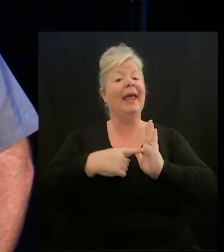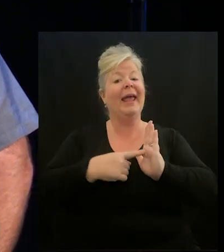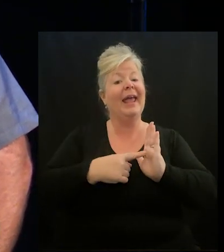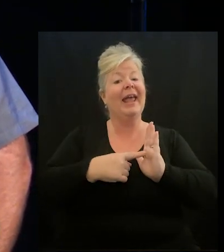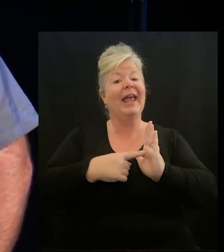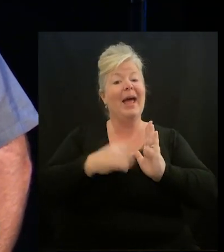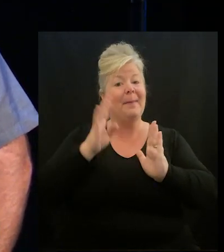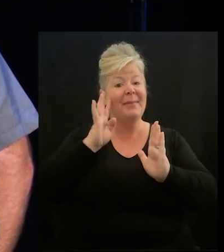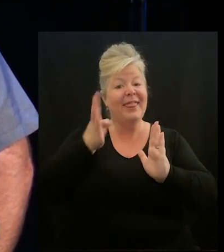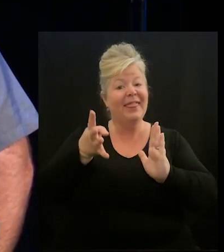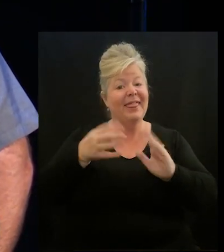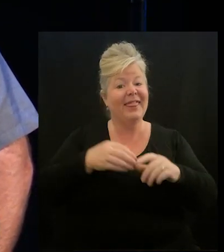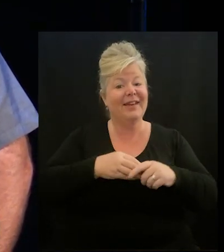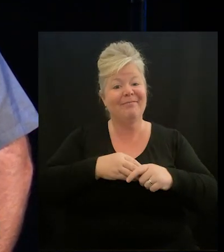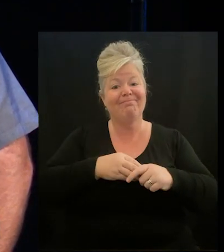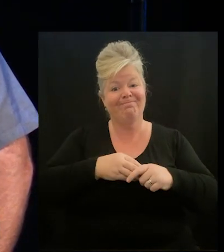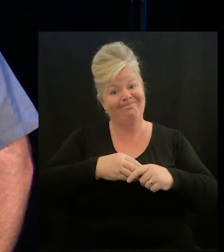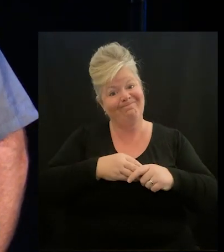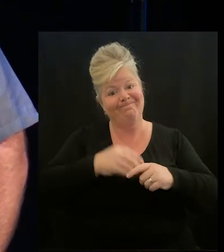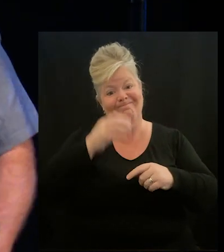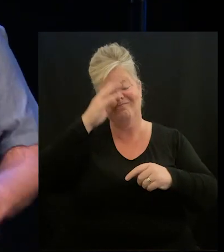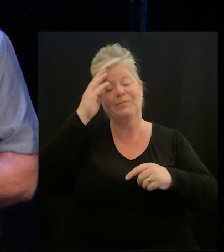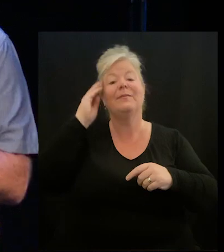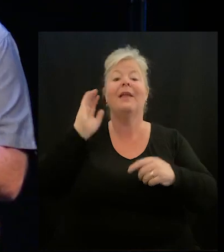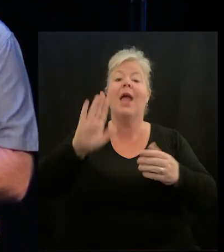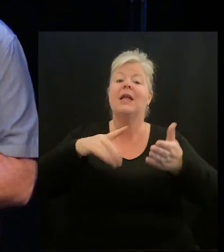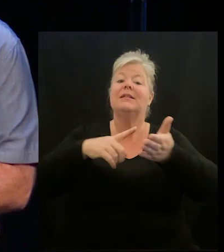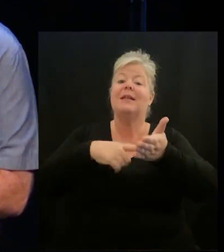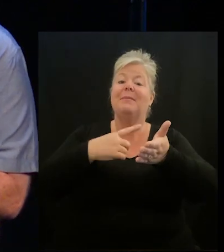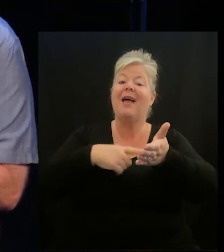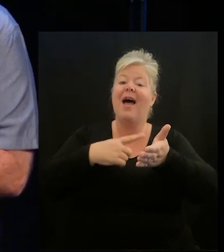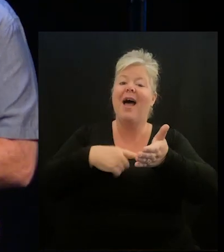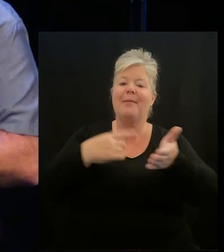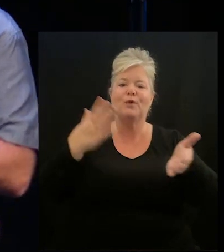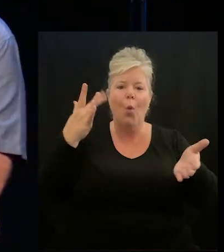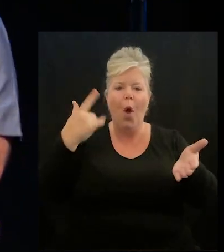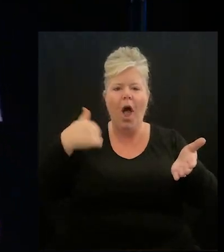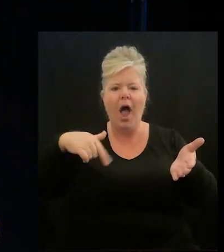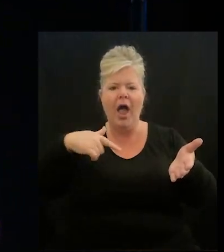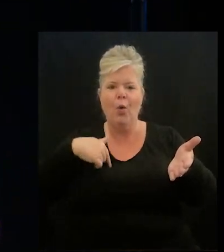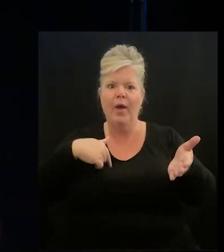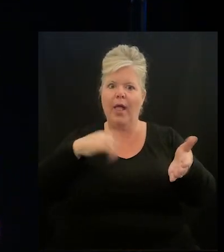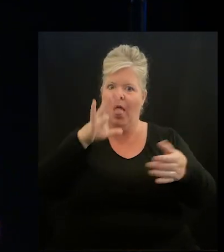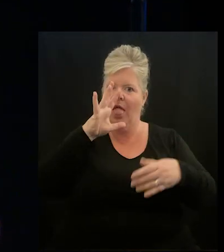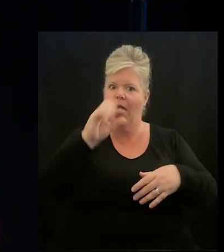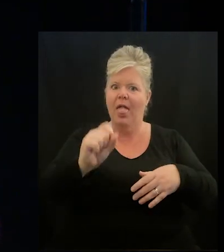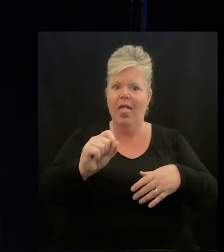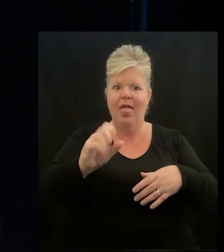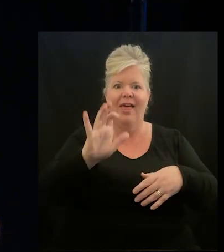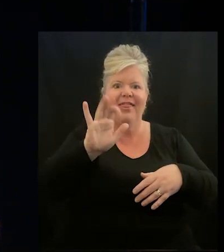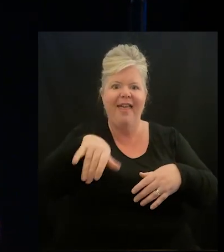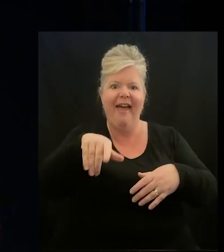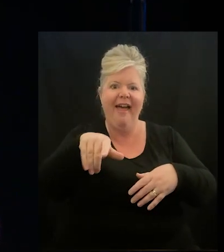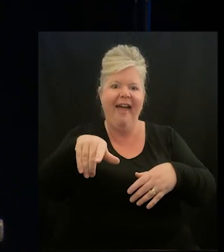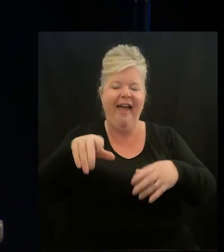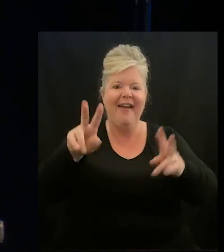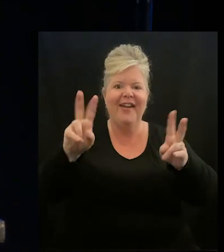this a myth? I think sometimes the reason that we buy into